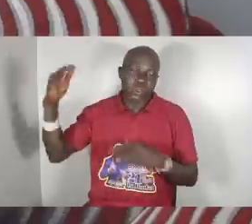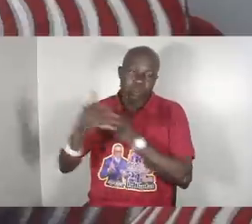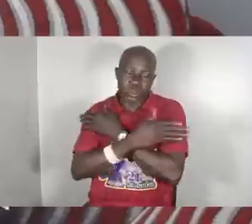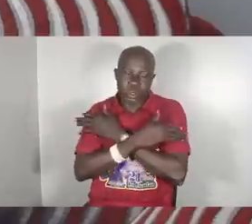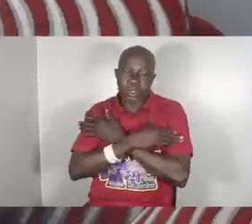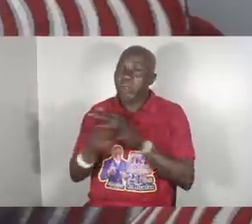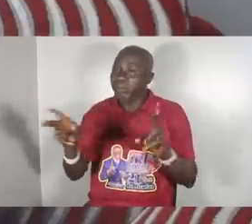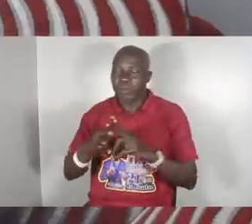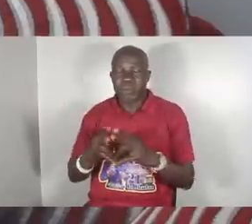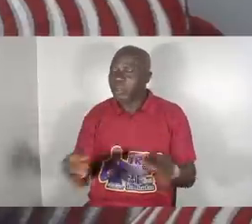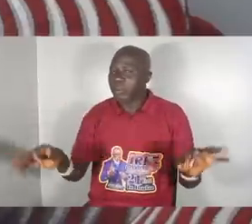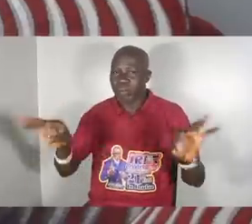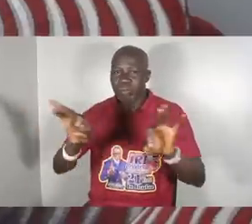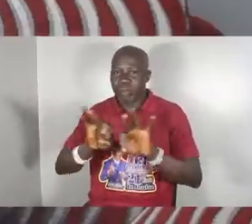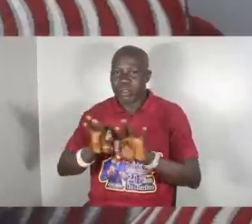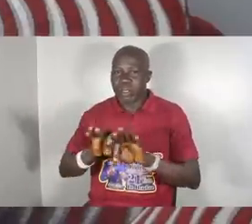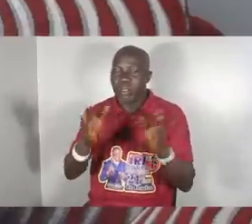it again